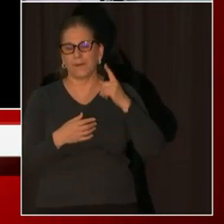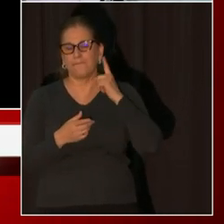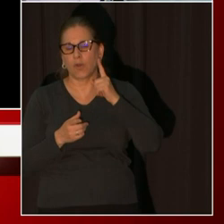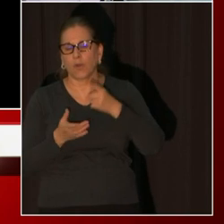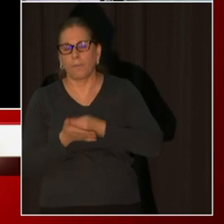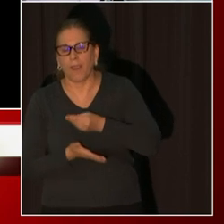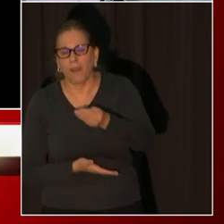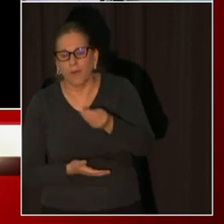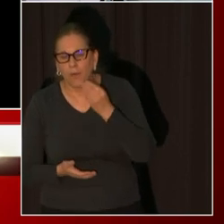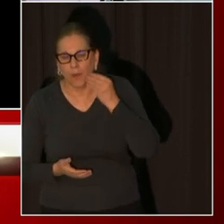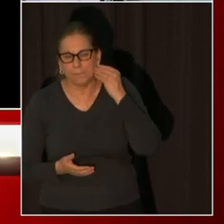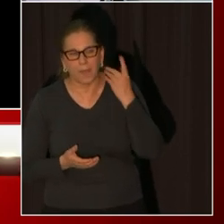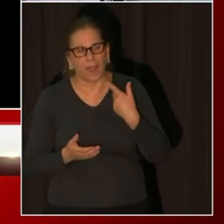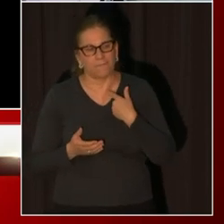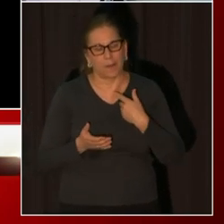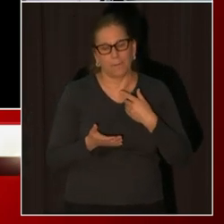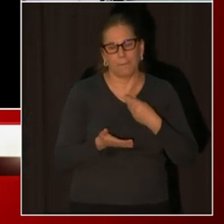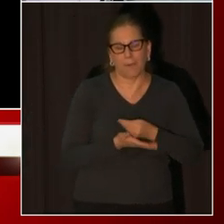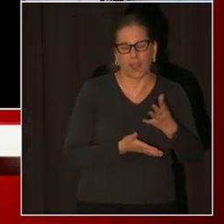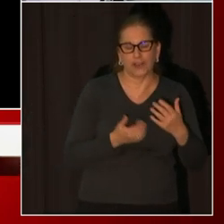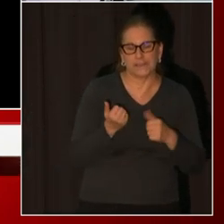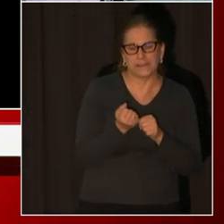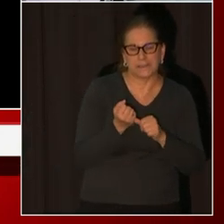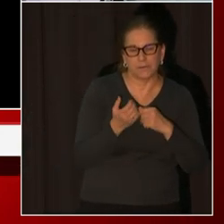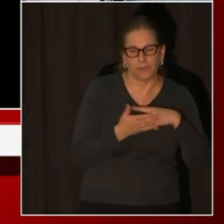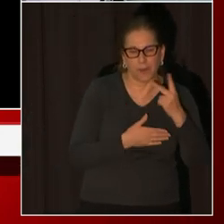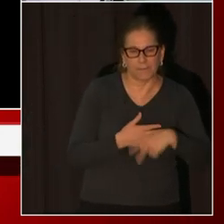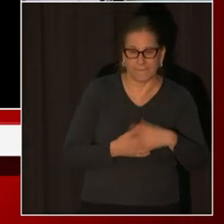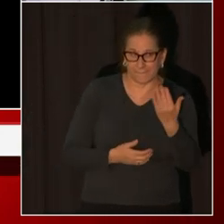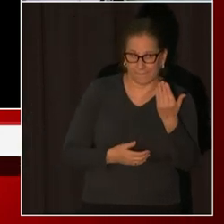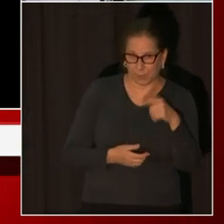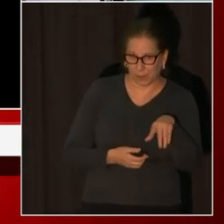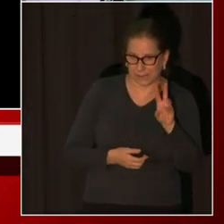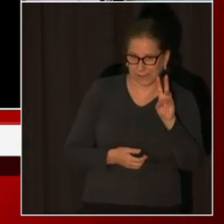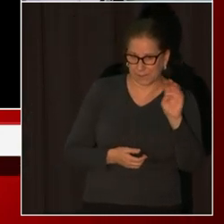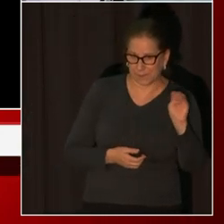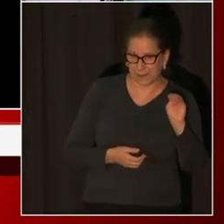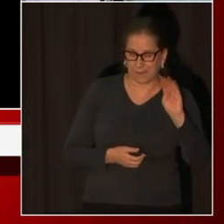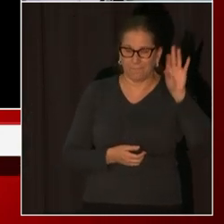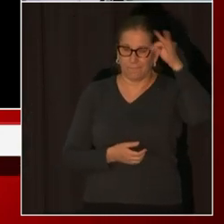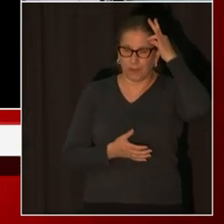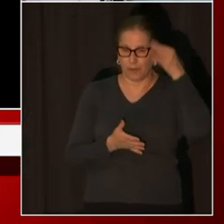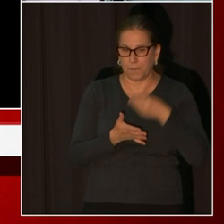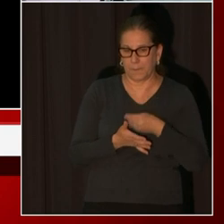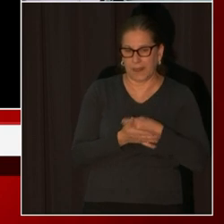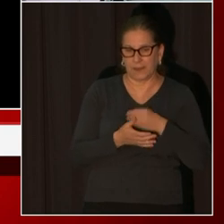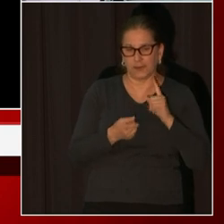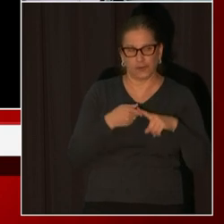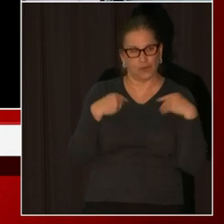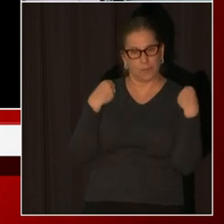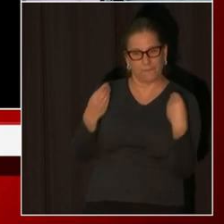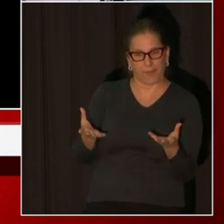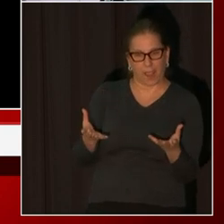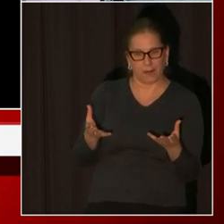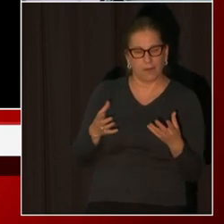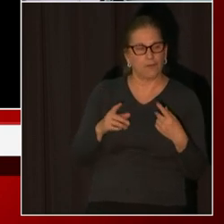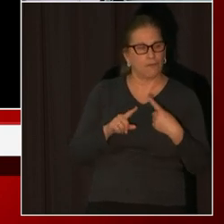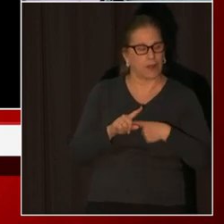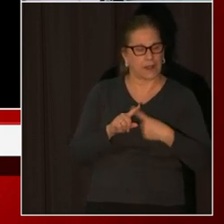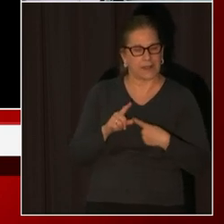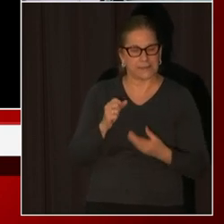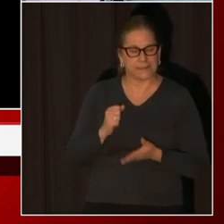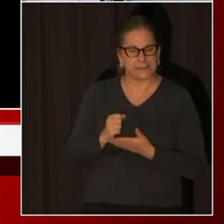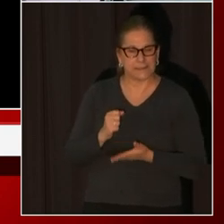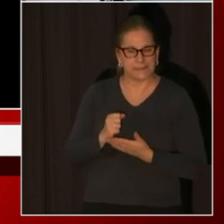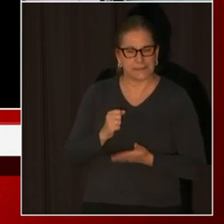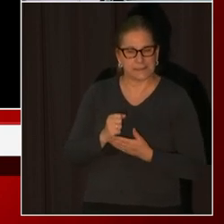then $15.6 million in anticipated funds, federal funds, to provide increased rental assistance for nonprofits, project